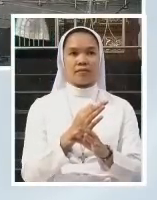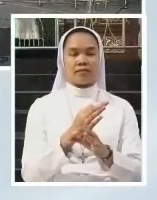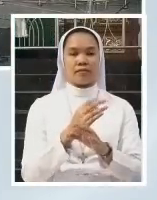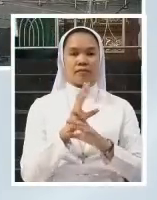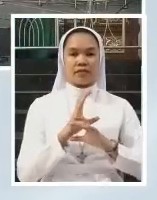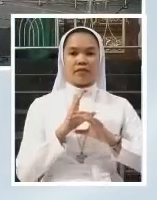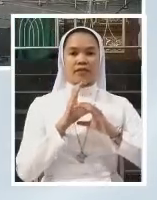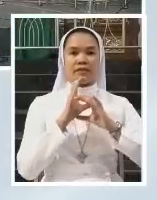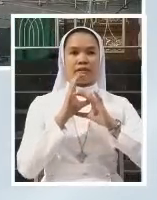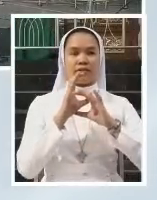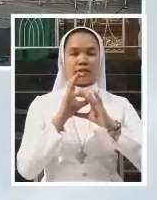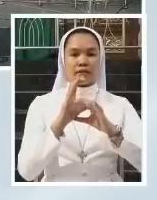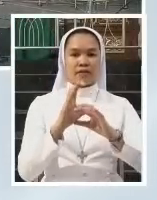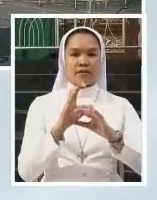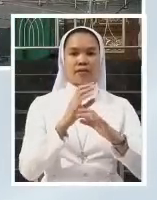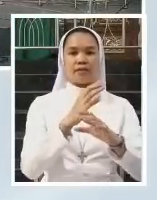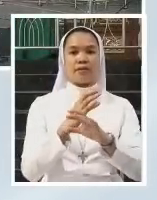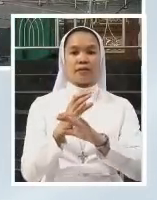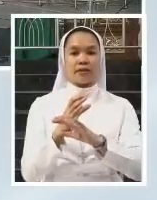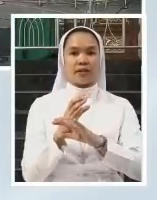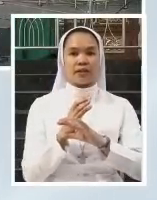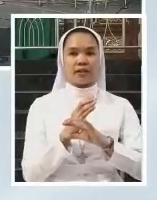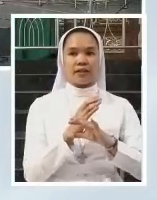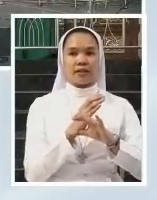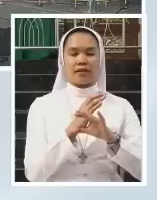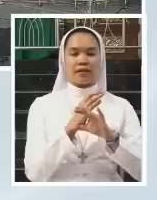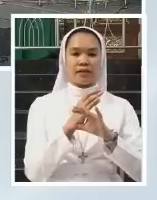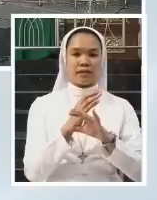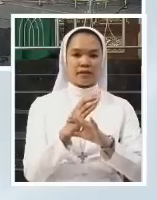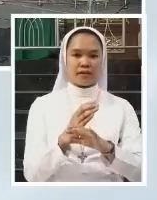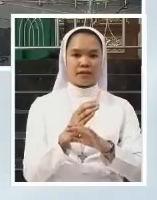committed to our care and being